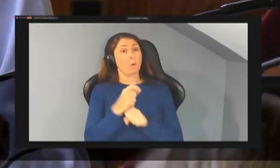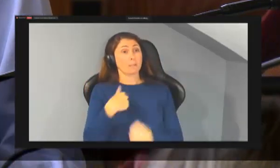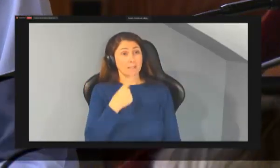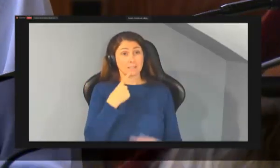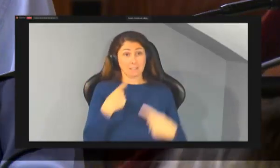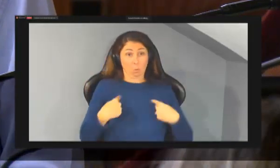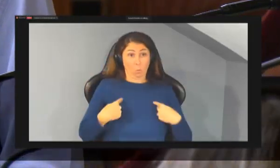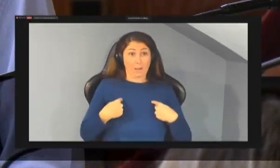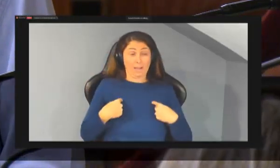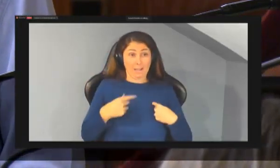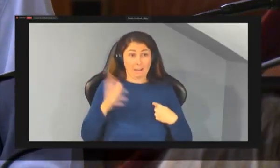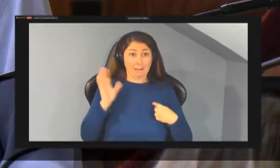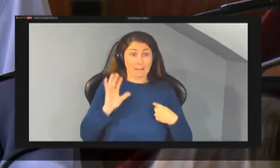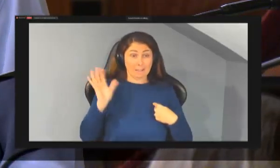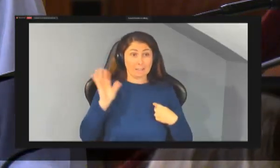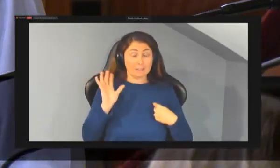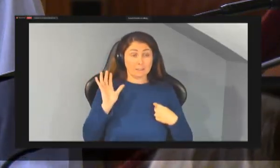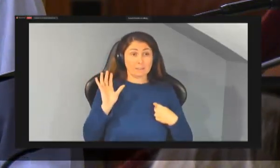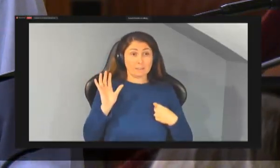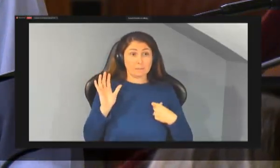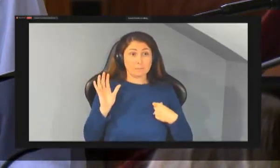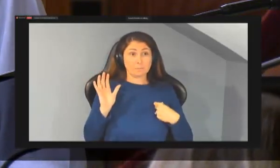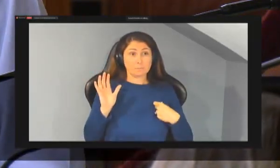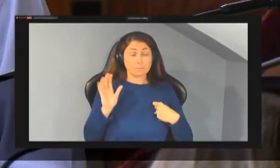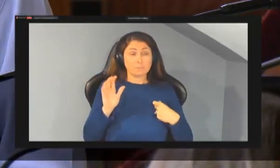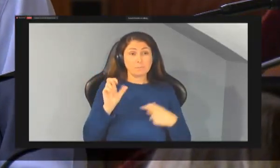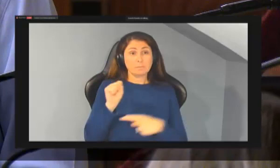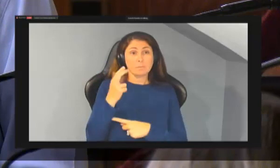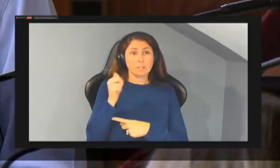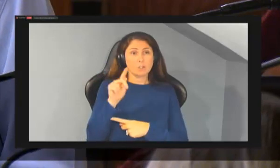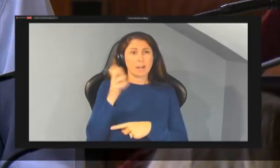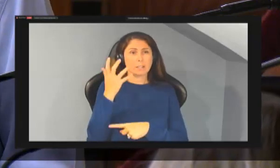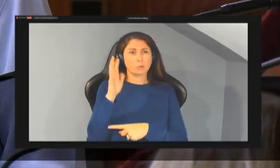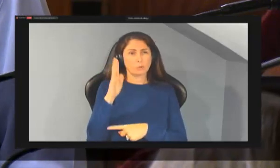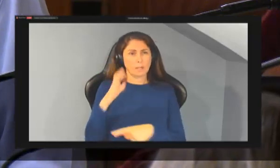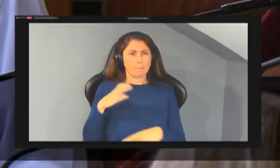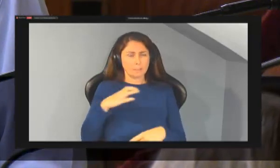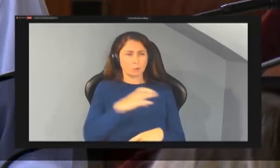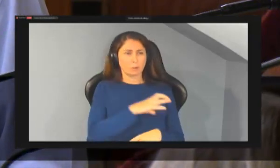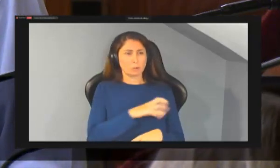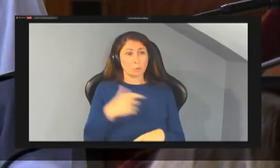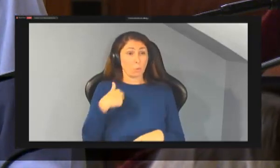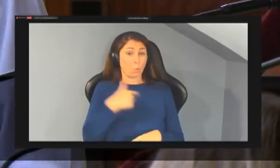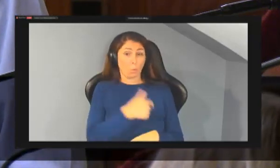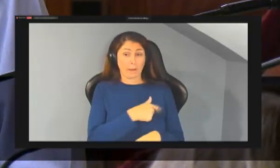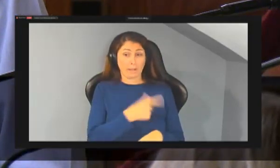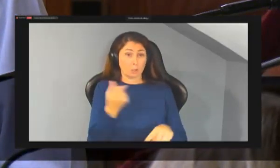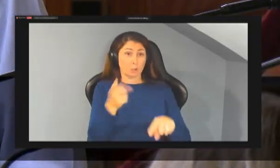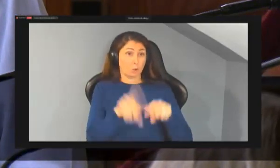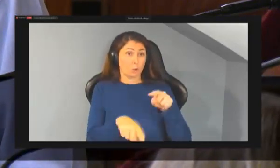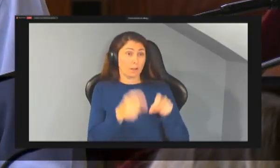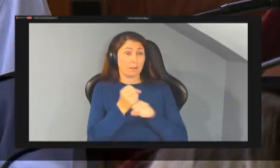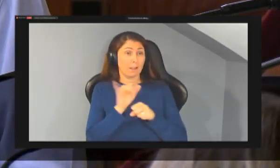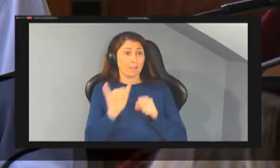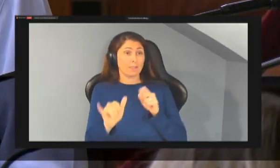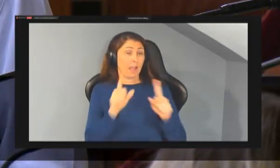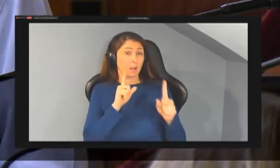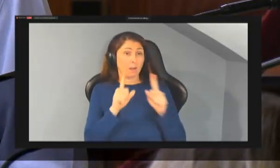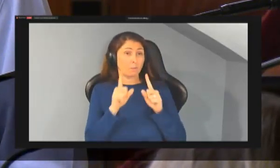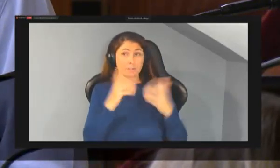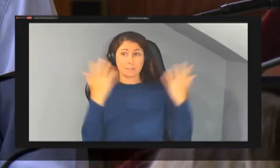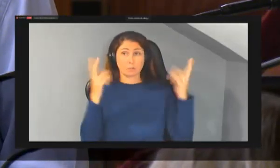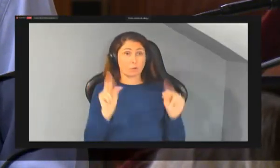was then the Shade Tree Commission, and we just couldn't get the conversation off the dime. Nobody wanted